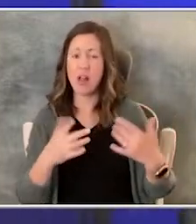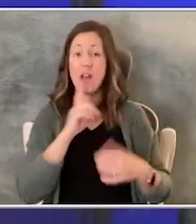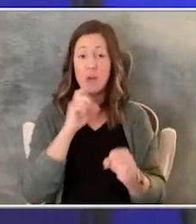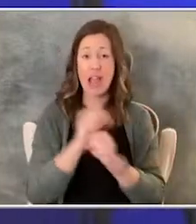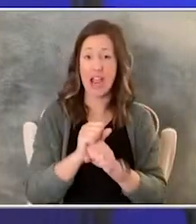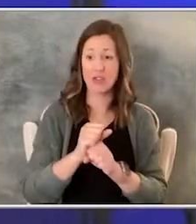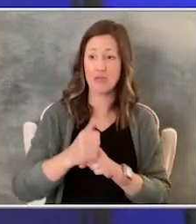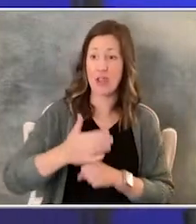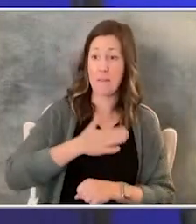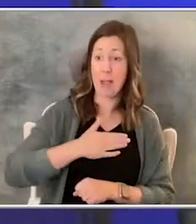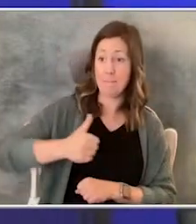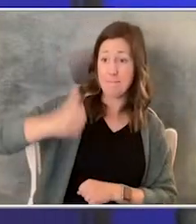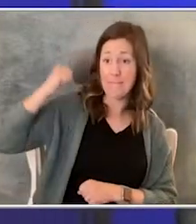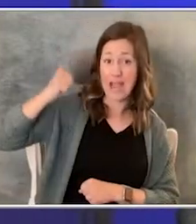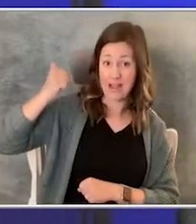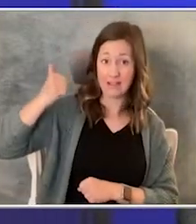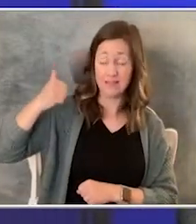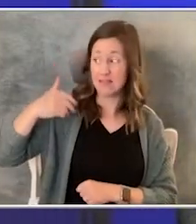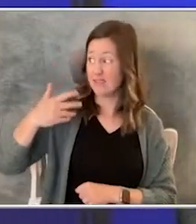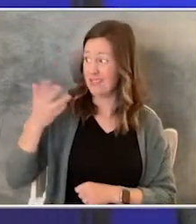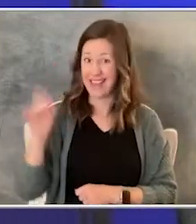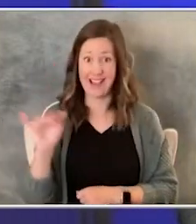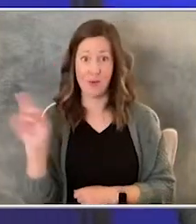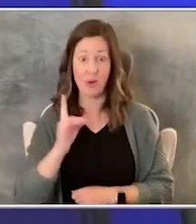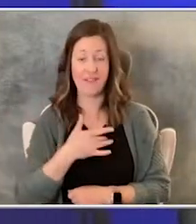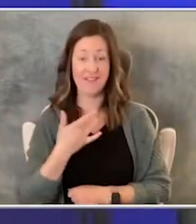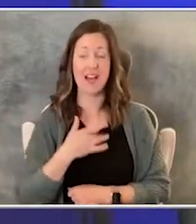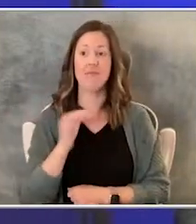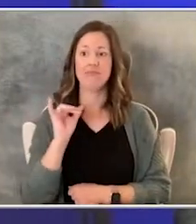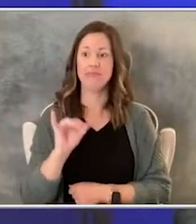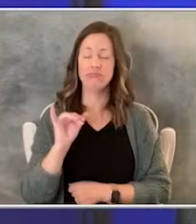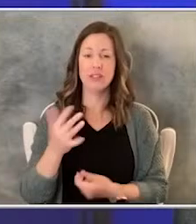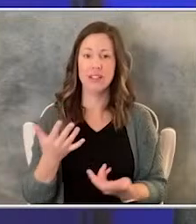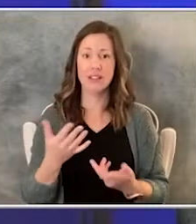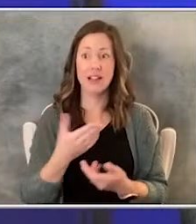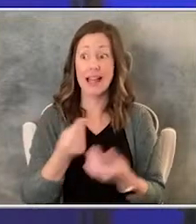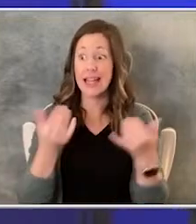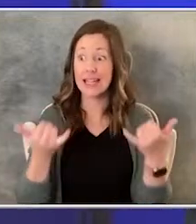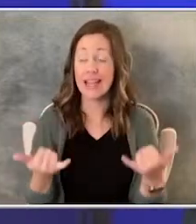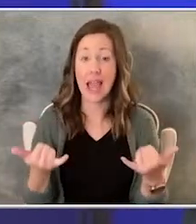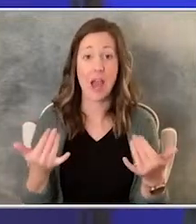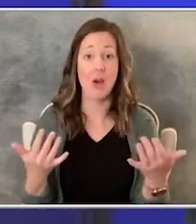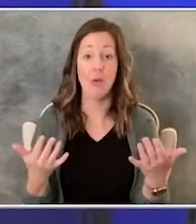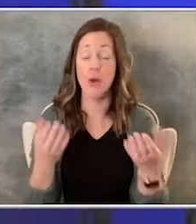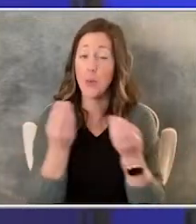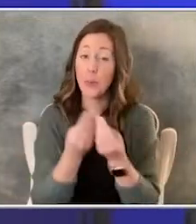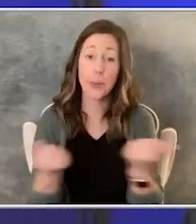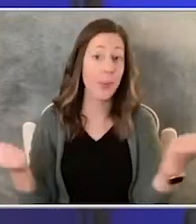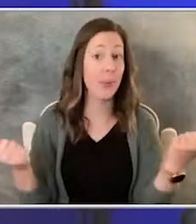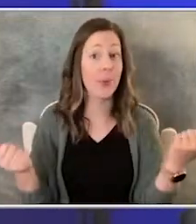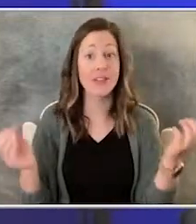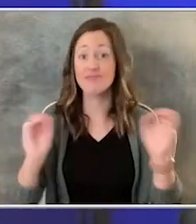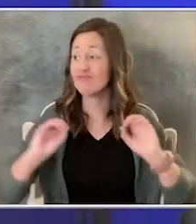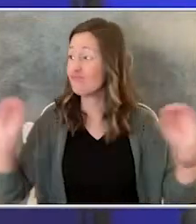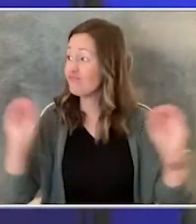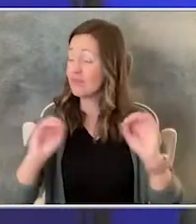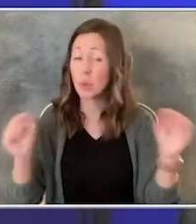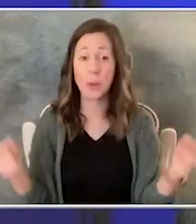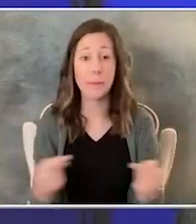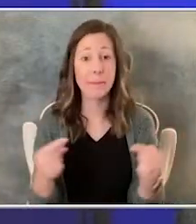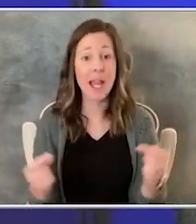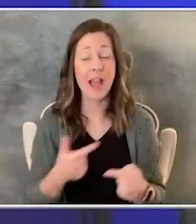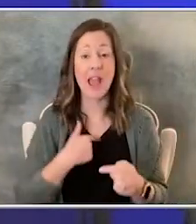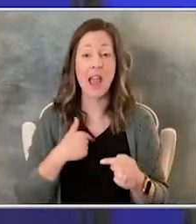that you kind of dread when someone comes into the clinic and they say, I just don't know, I'm just kind of fatigued, and then